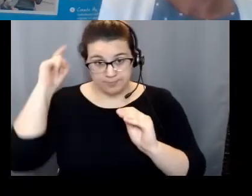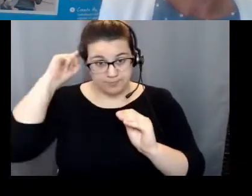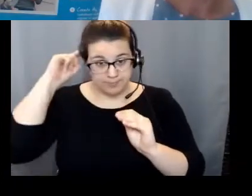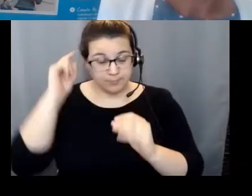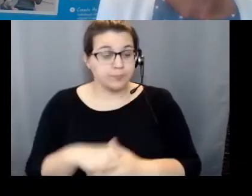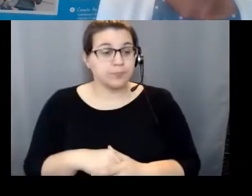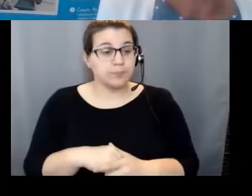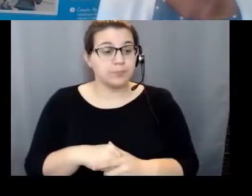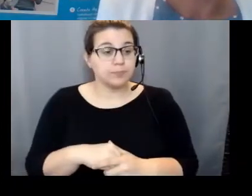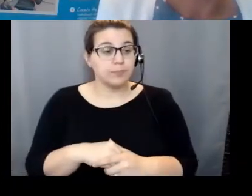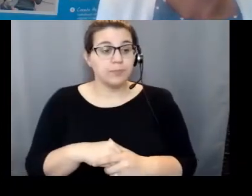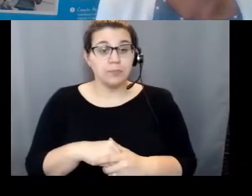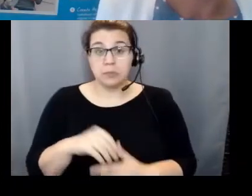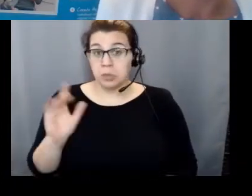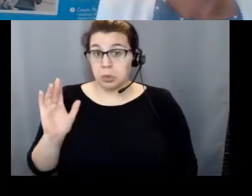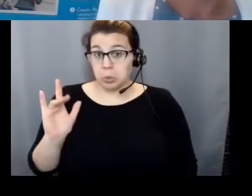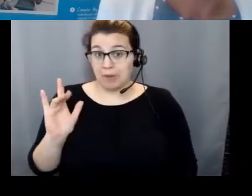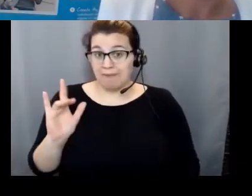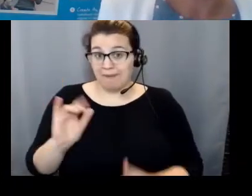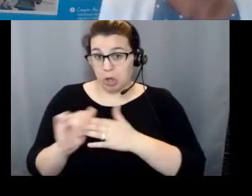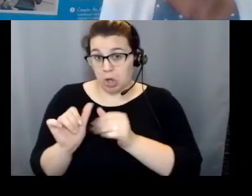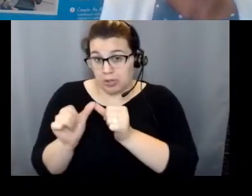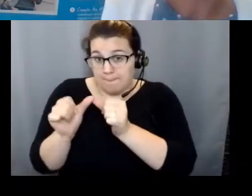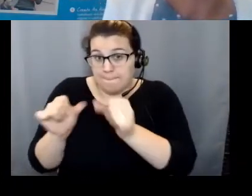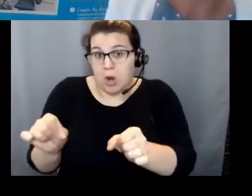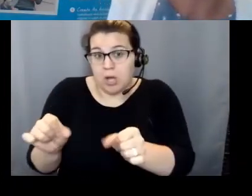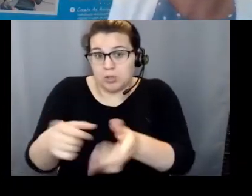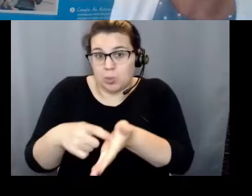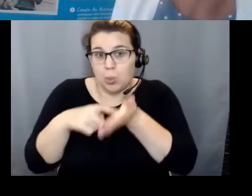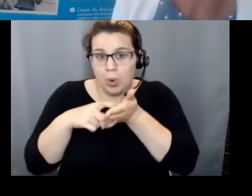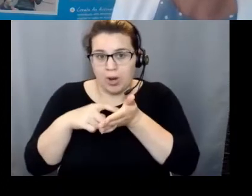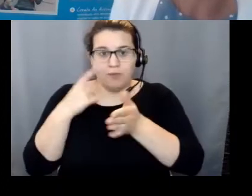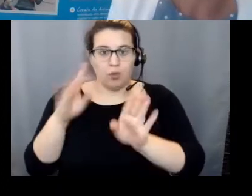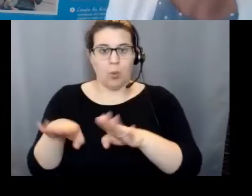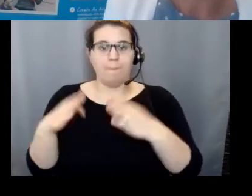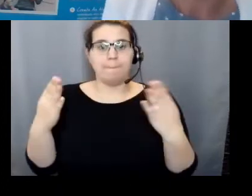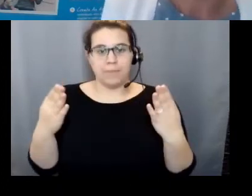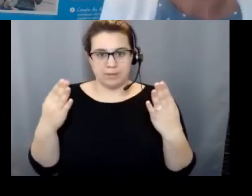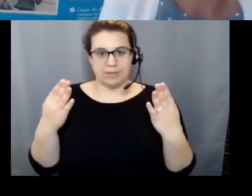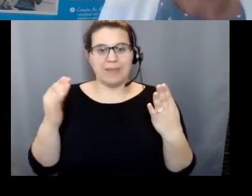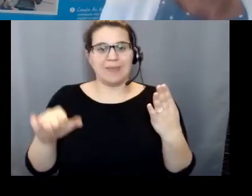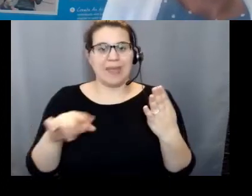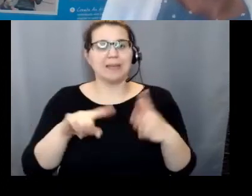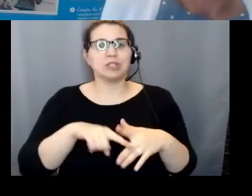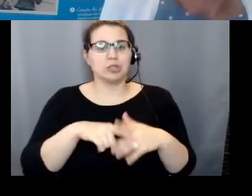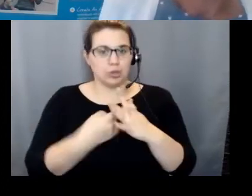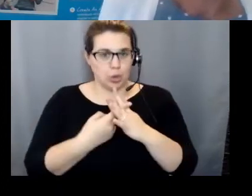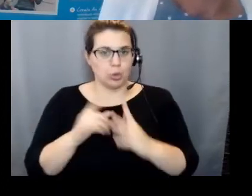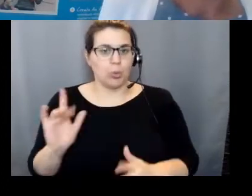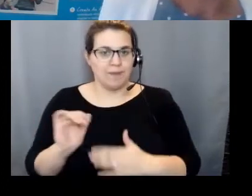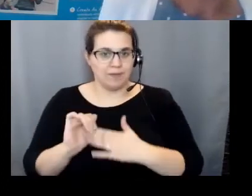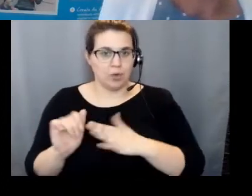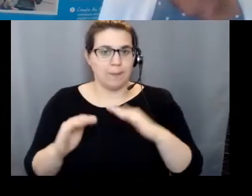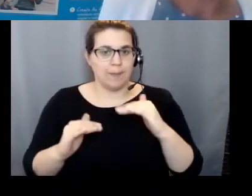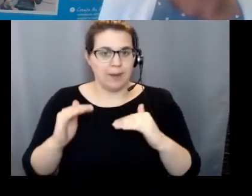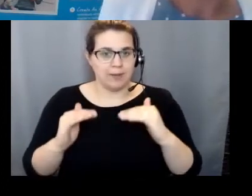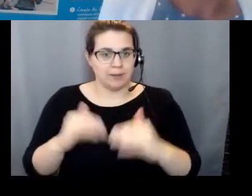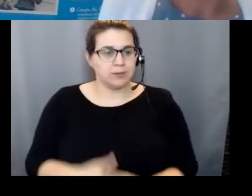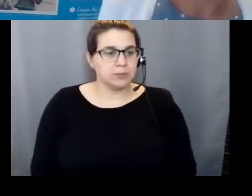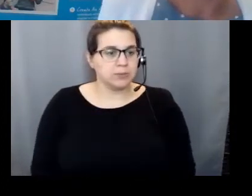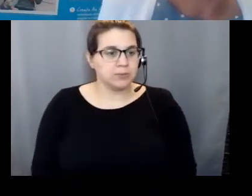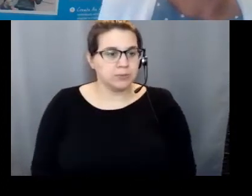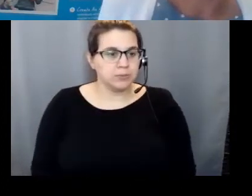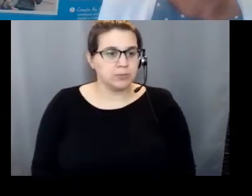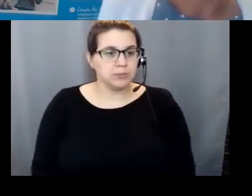is a $25 minimum deposit to open the account. Again, this creates the opening balance. As far as how much it costs